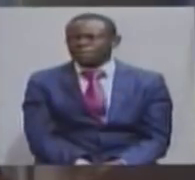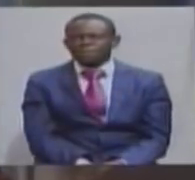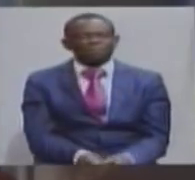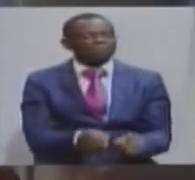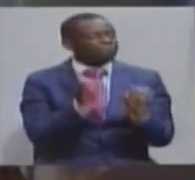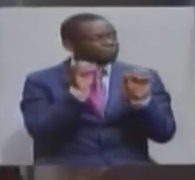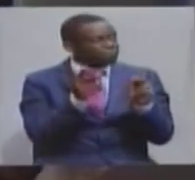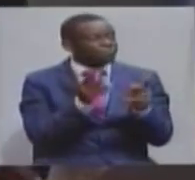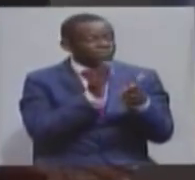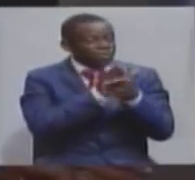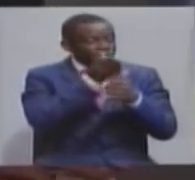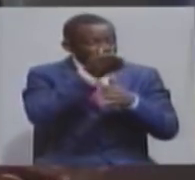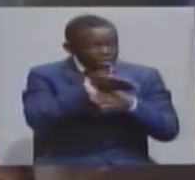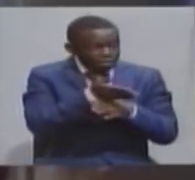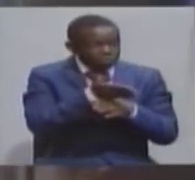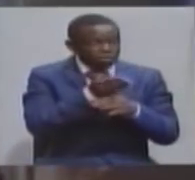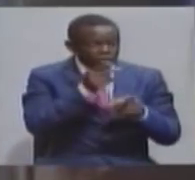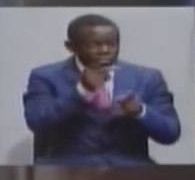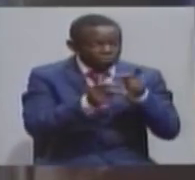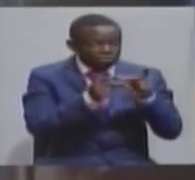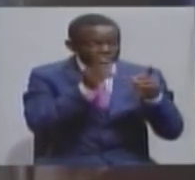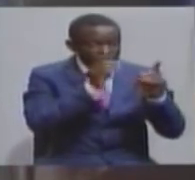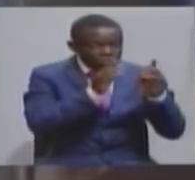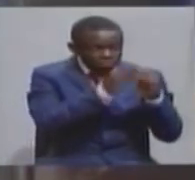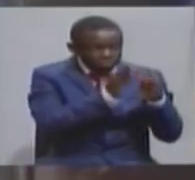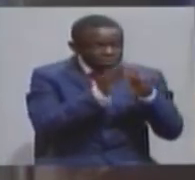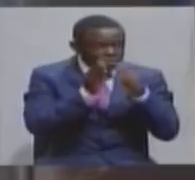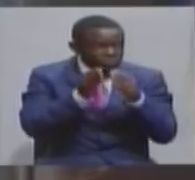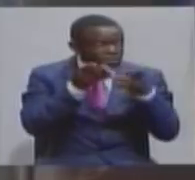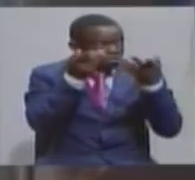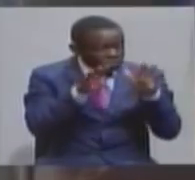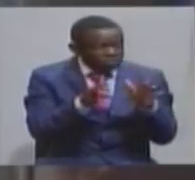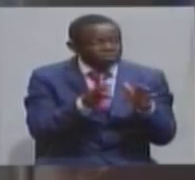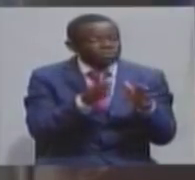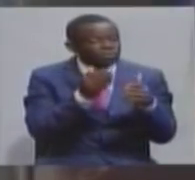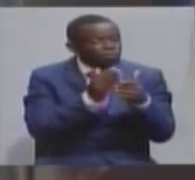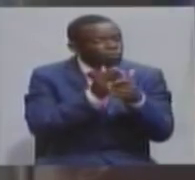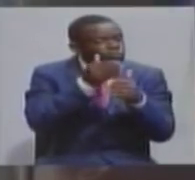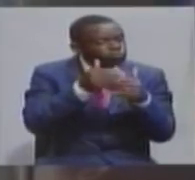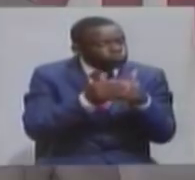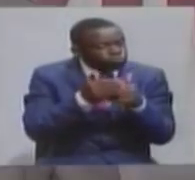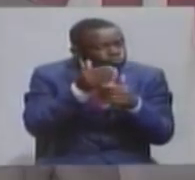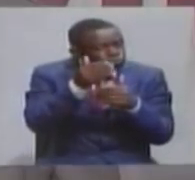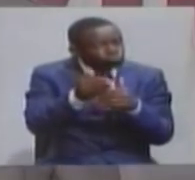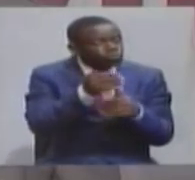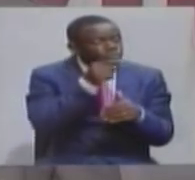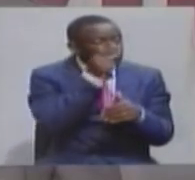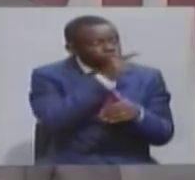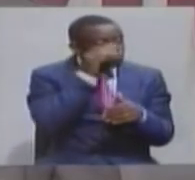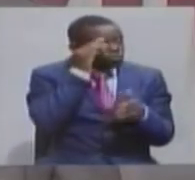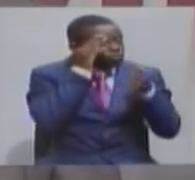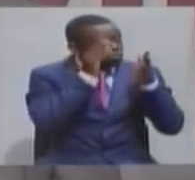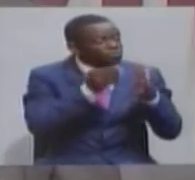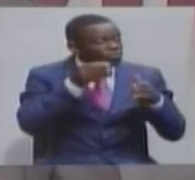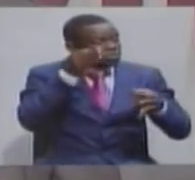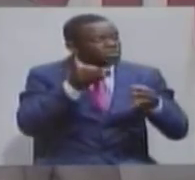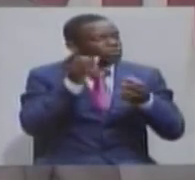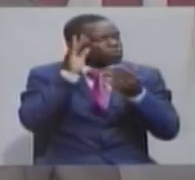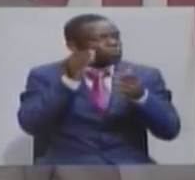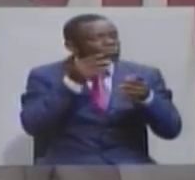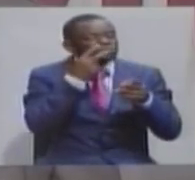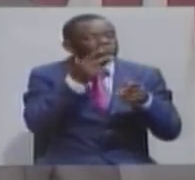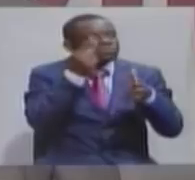and the dialogue process, what do you expect to see? What do you hope to see as Minister of Justice? What I hope to see is that political players